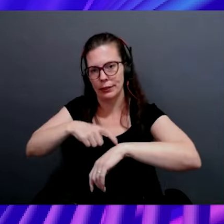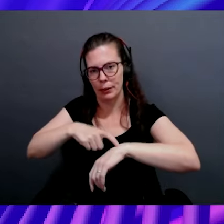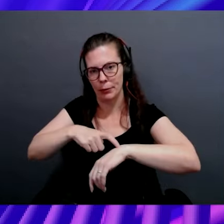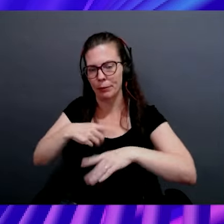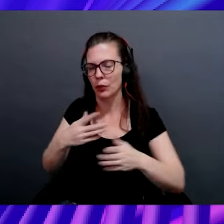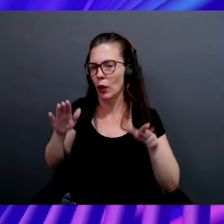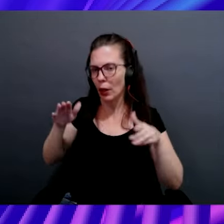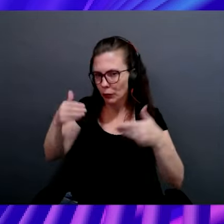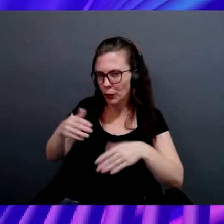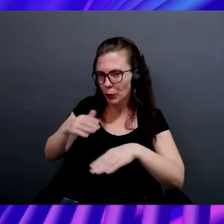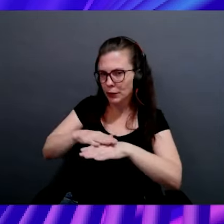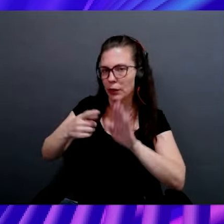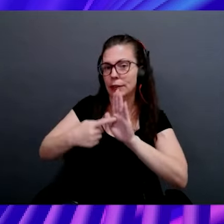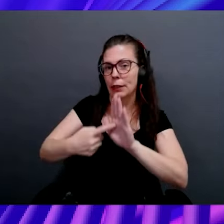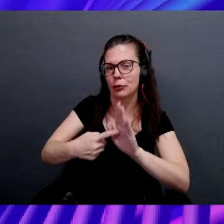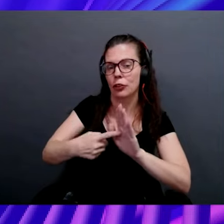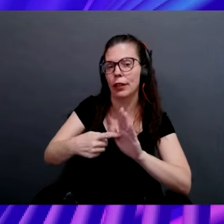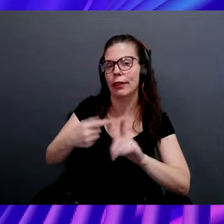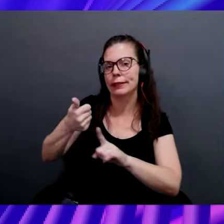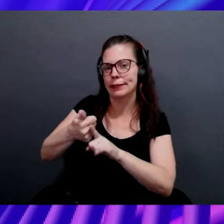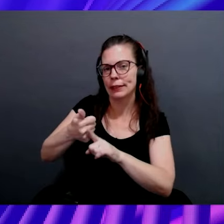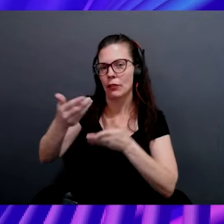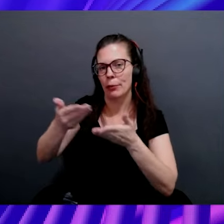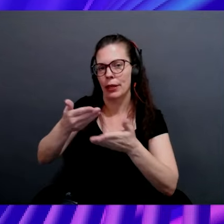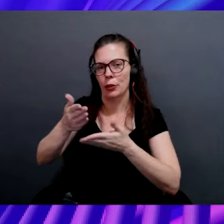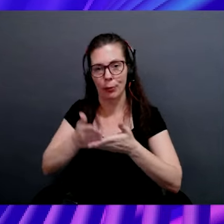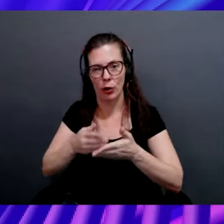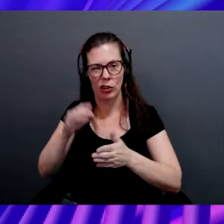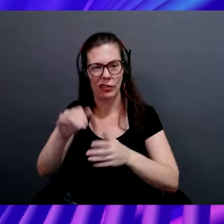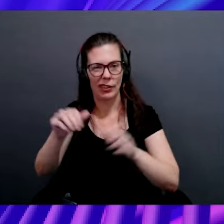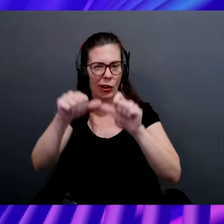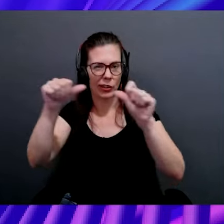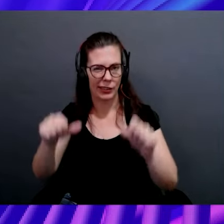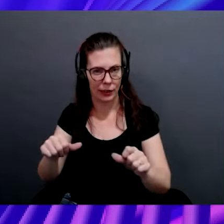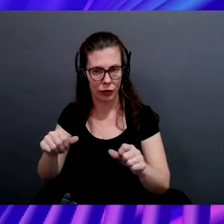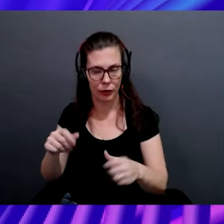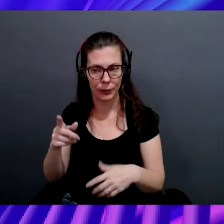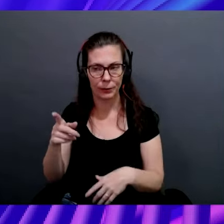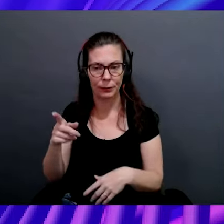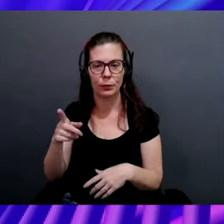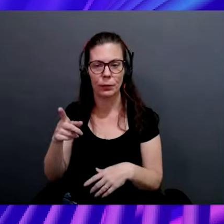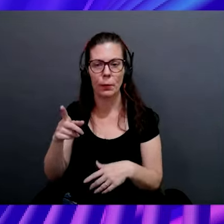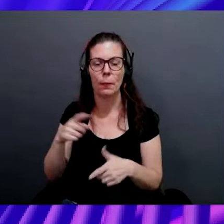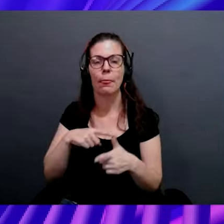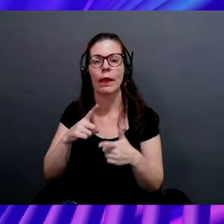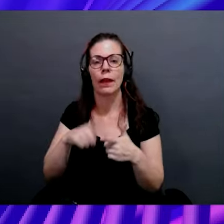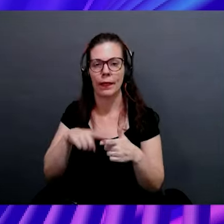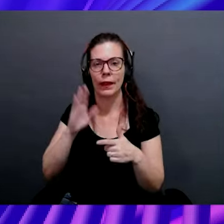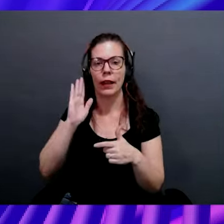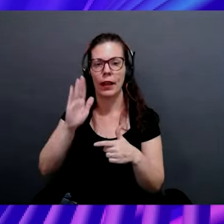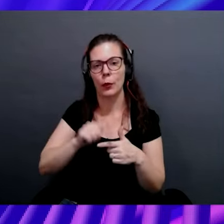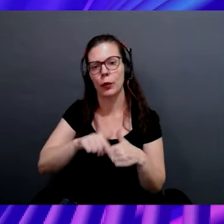the self-managed part of this architecture, and then I will pass to my colleague